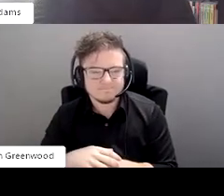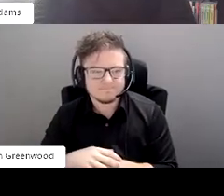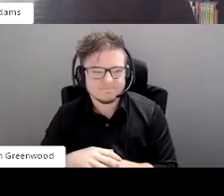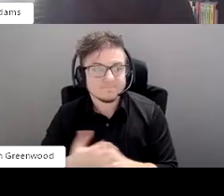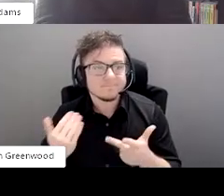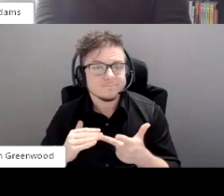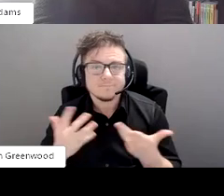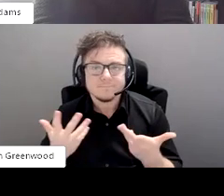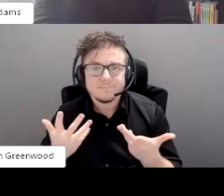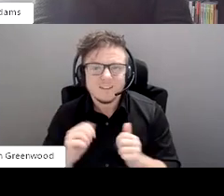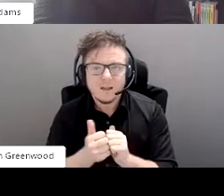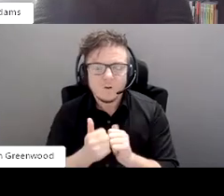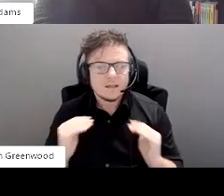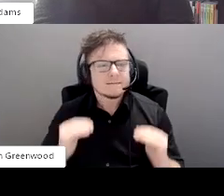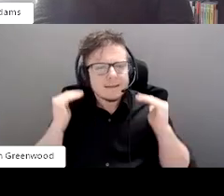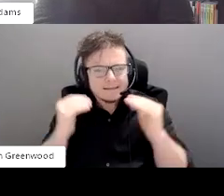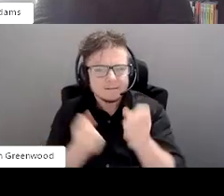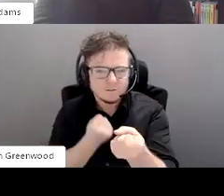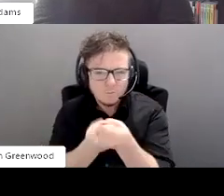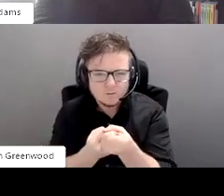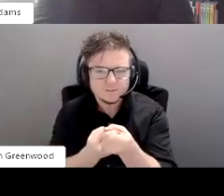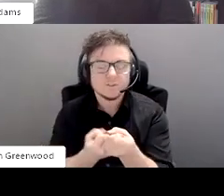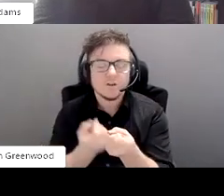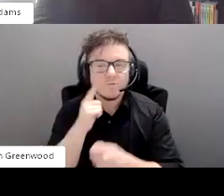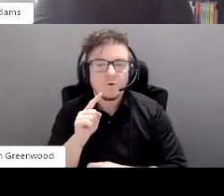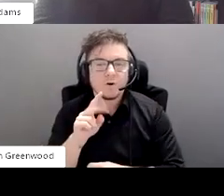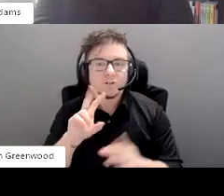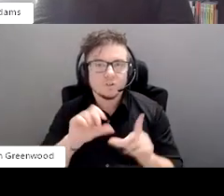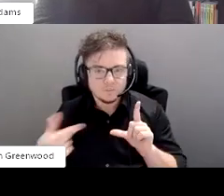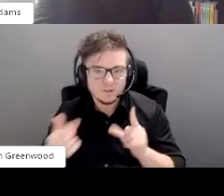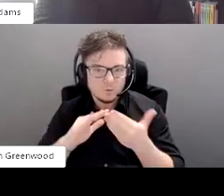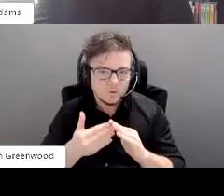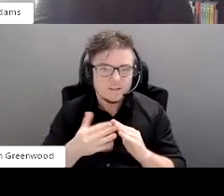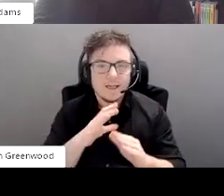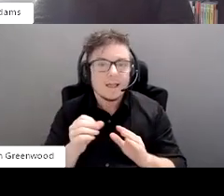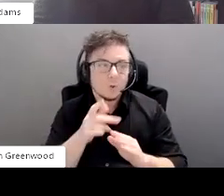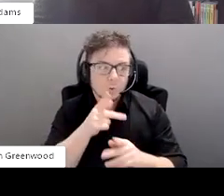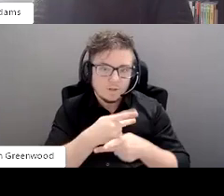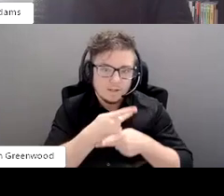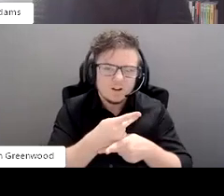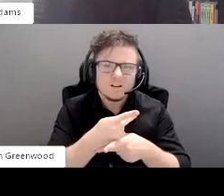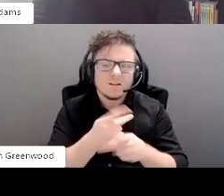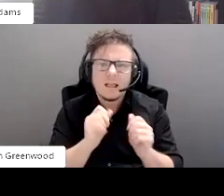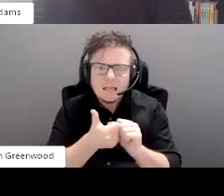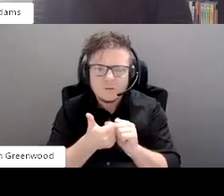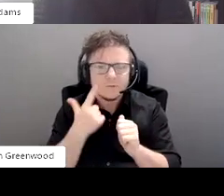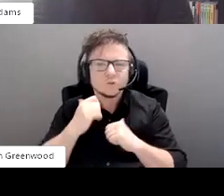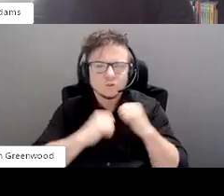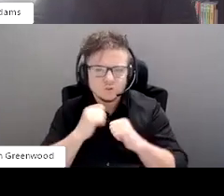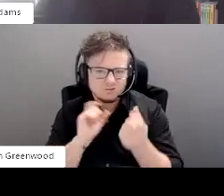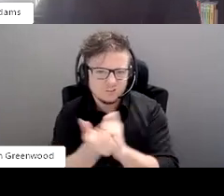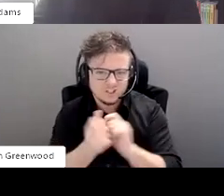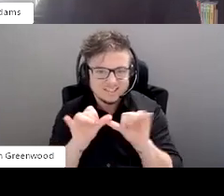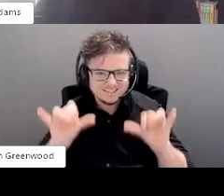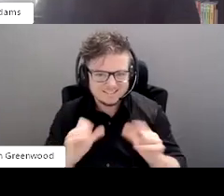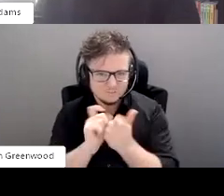Third, we want to make sure that we are enhancing supports for 2S LGBTI communities and carers through structural and system level changes. So this is